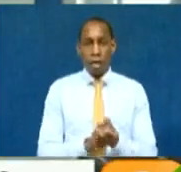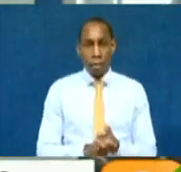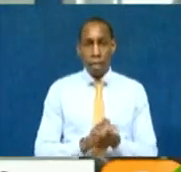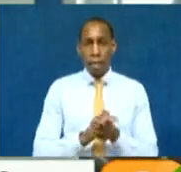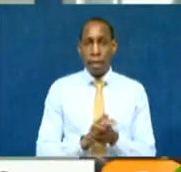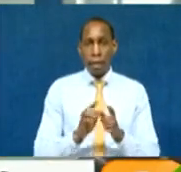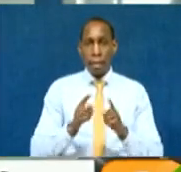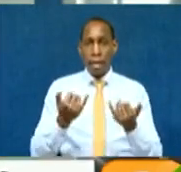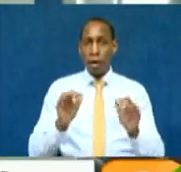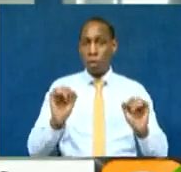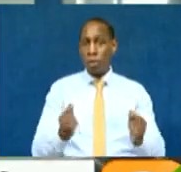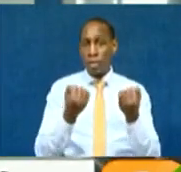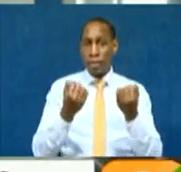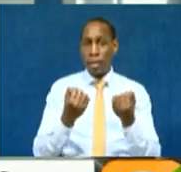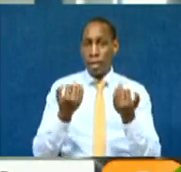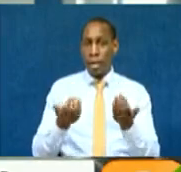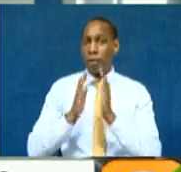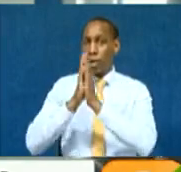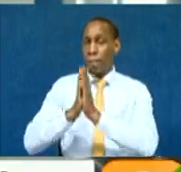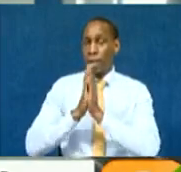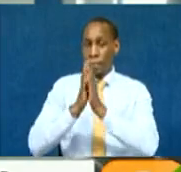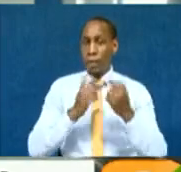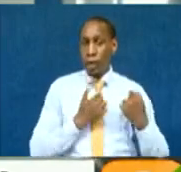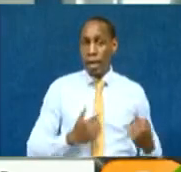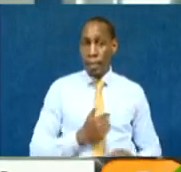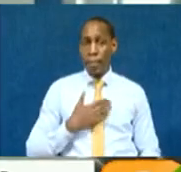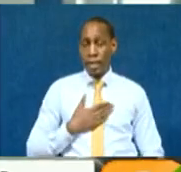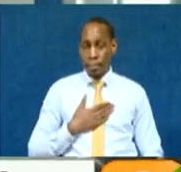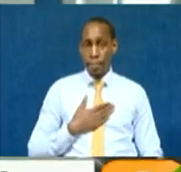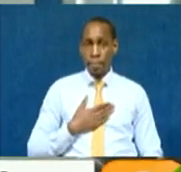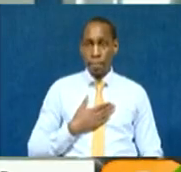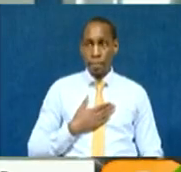nimekufa. Sasa nilikuwa tunaomba tu kimoyo moyo.